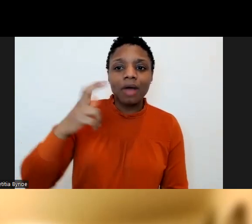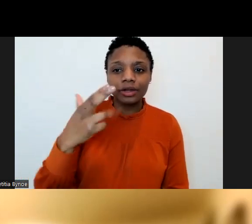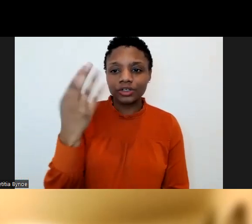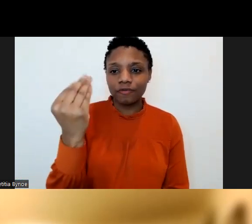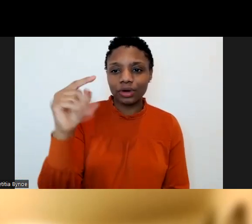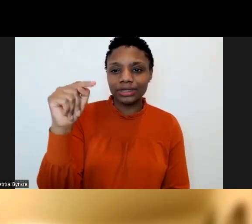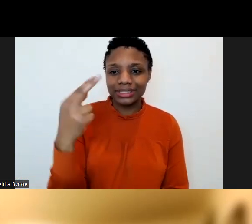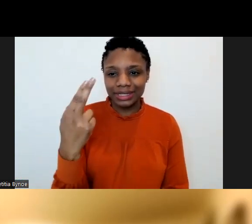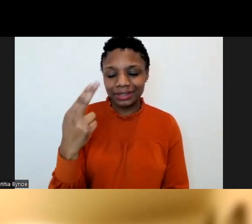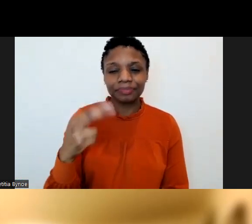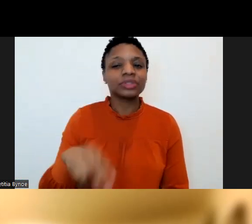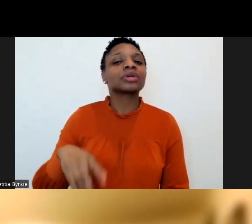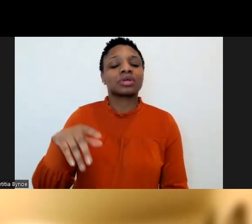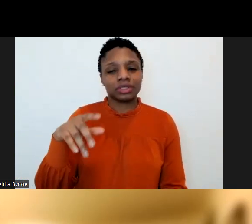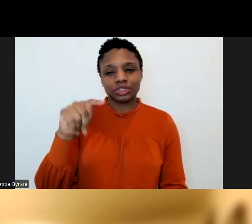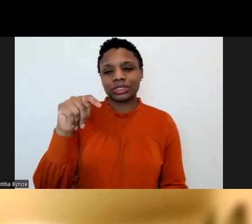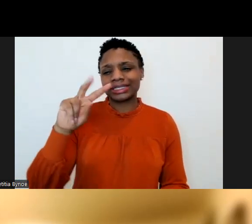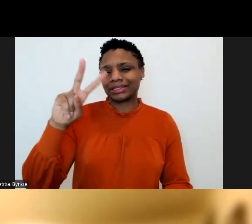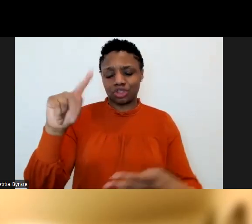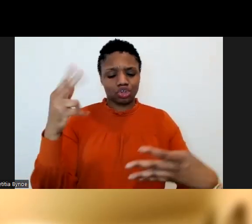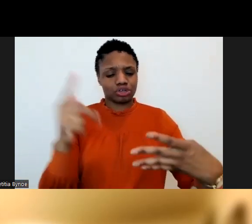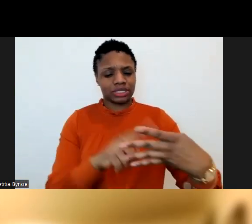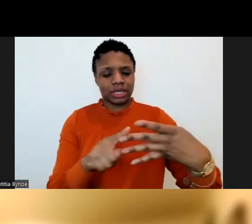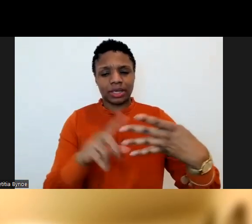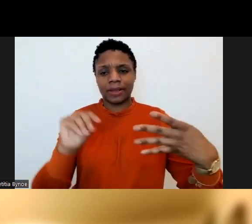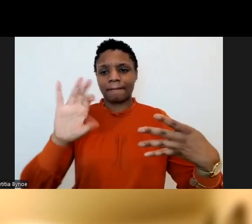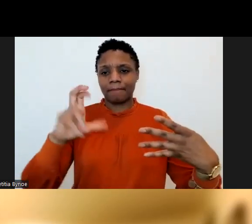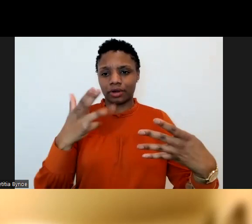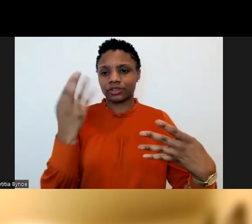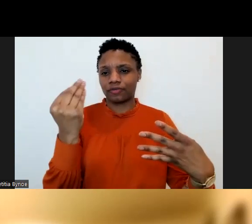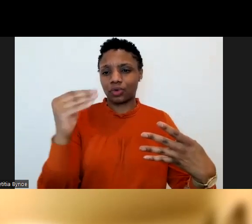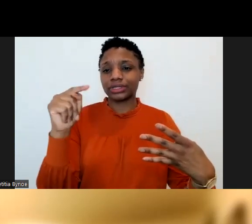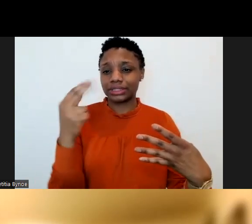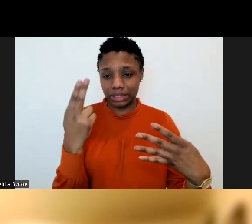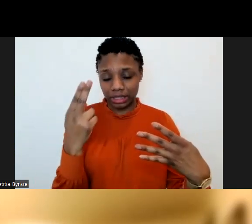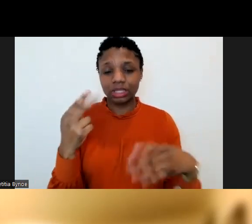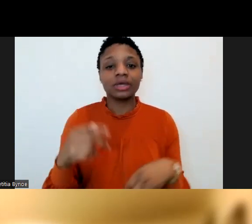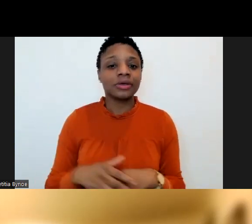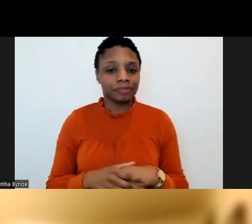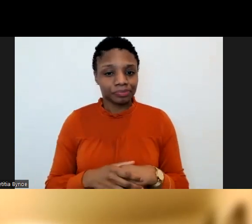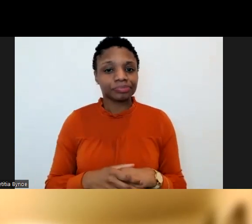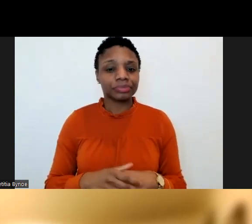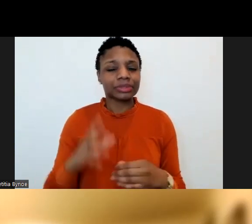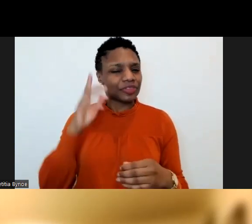It's on the 2nd Thursday of the month, which is sort of the date that we've all decided will work for most of